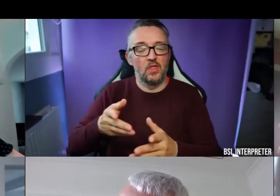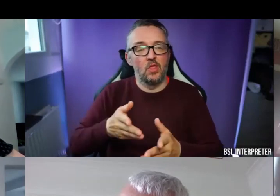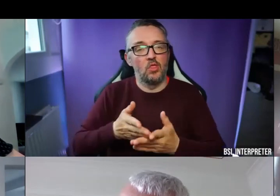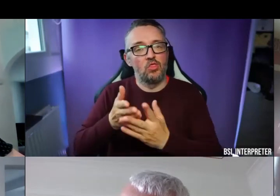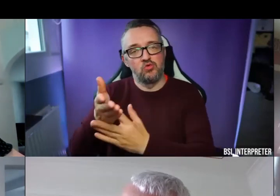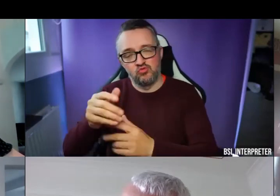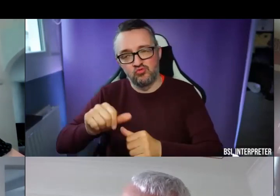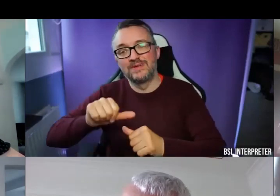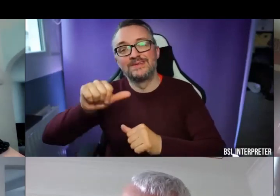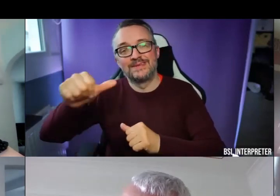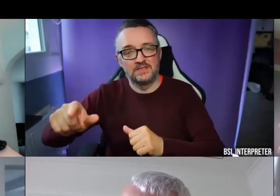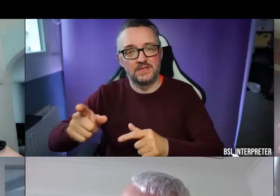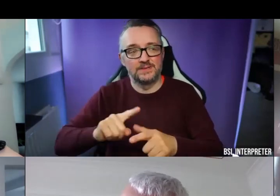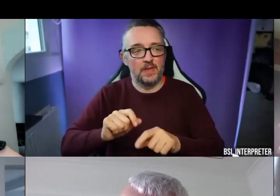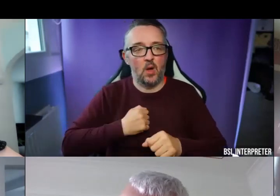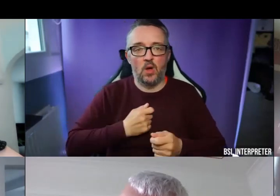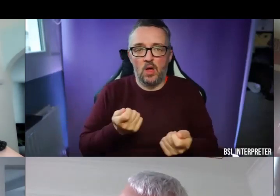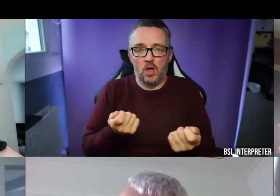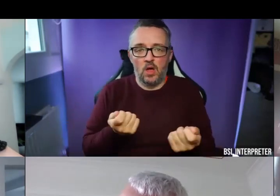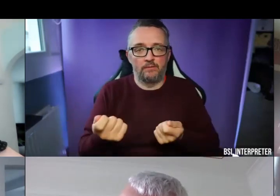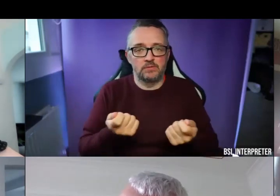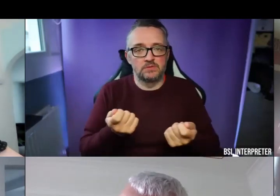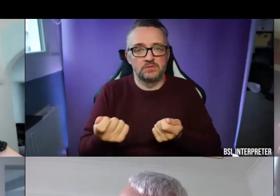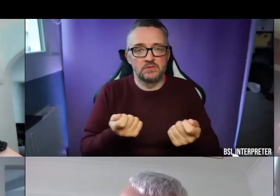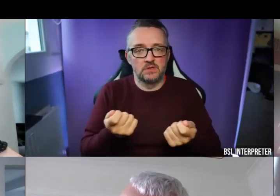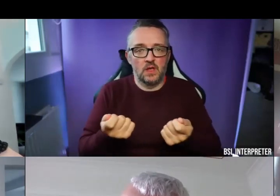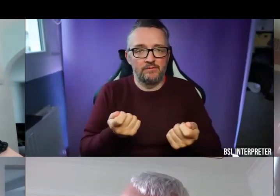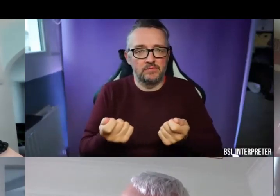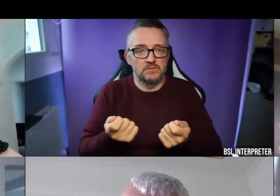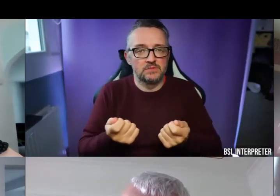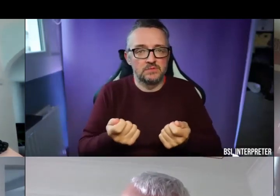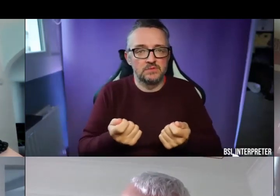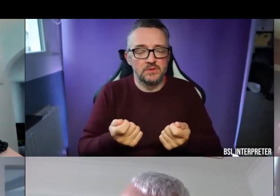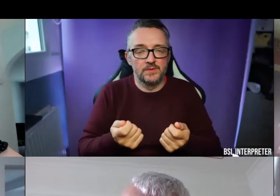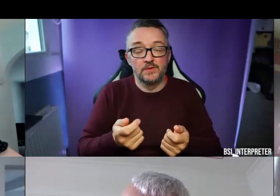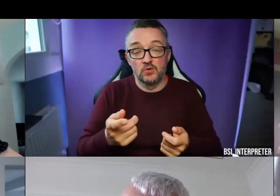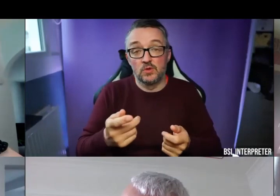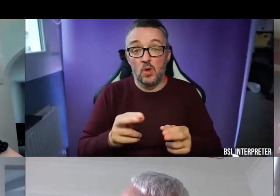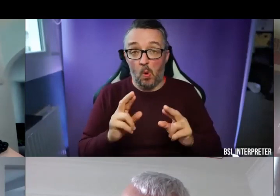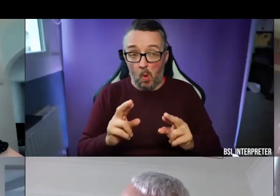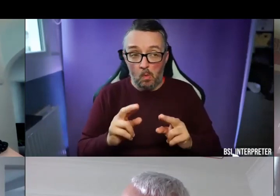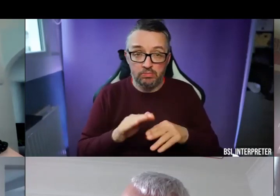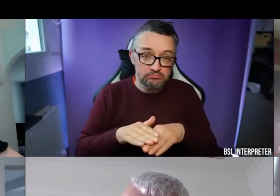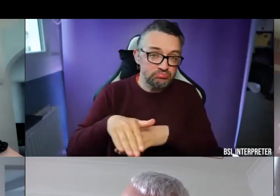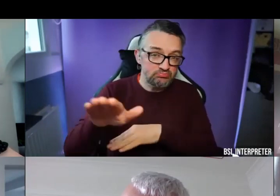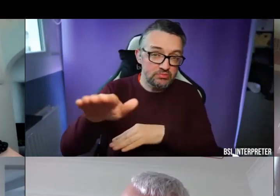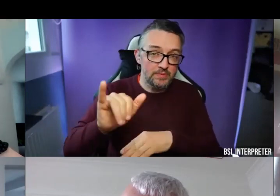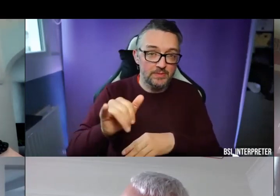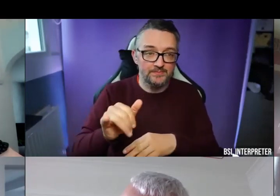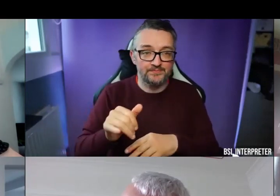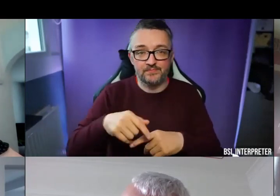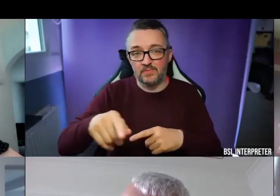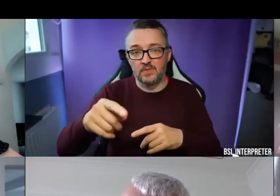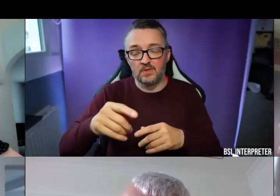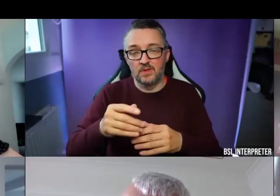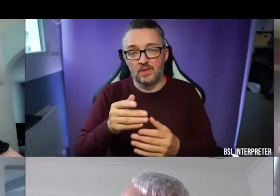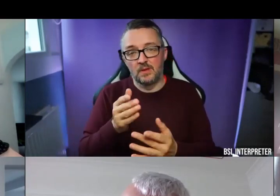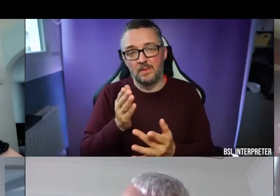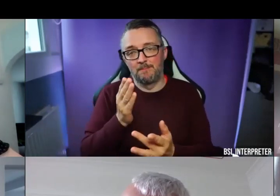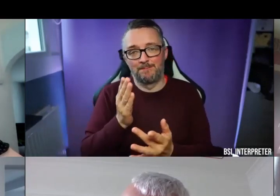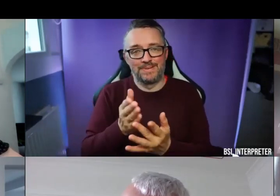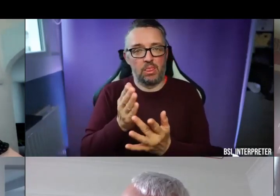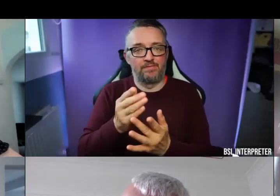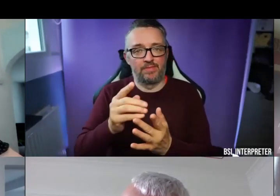channels. Ideally, what we're looking to do is get to a point in time, certainly midway through the year, where we can begin